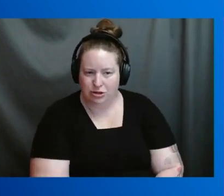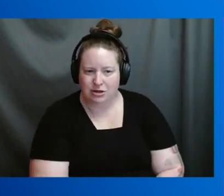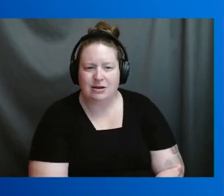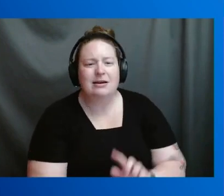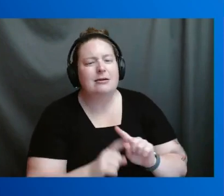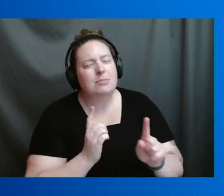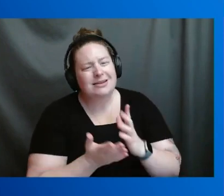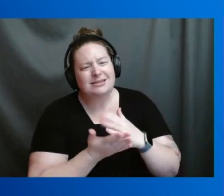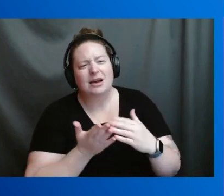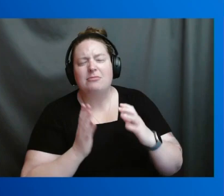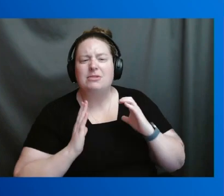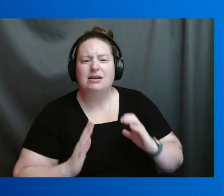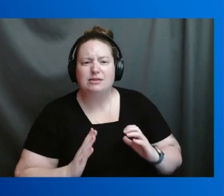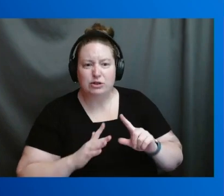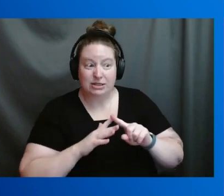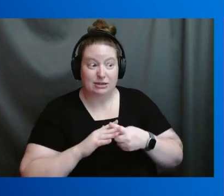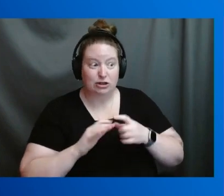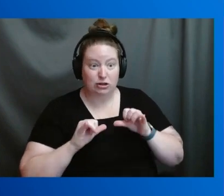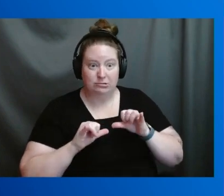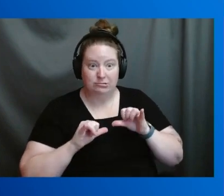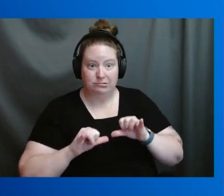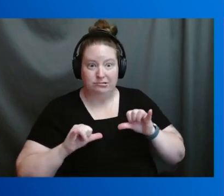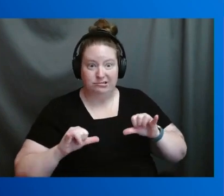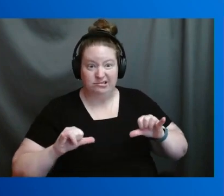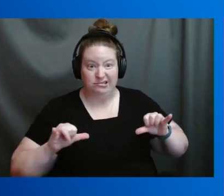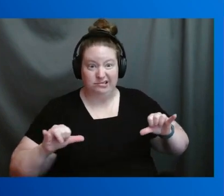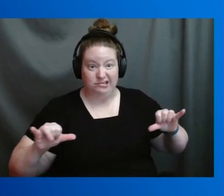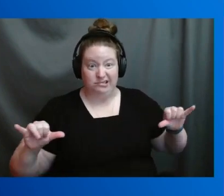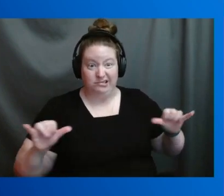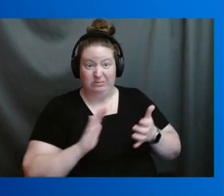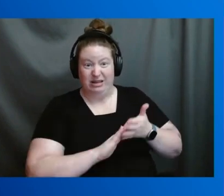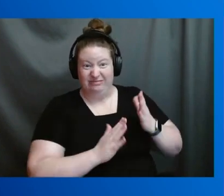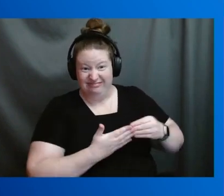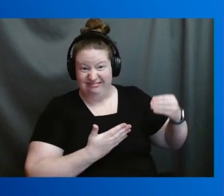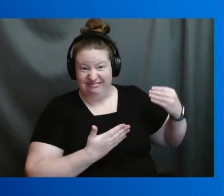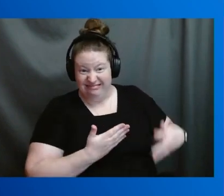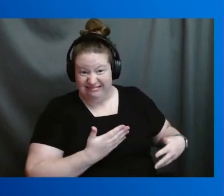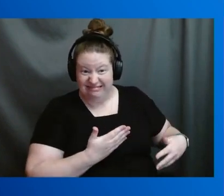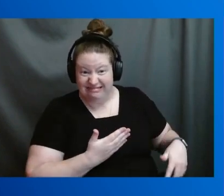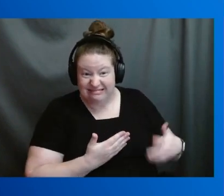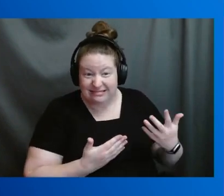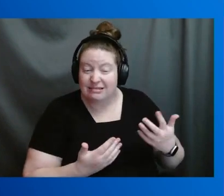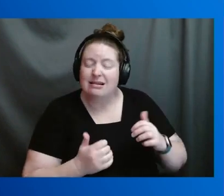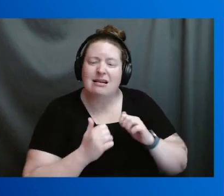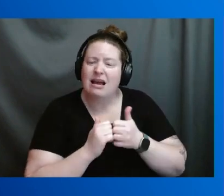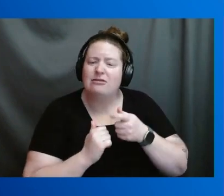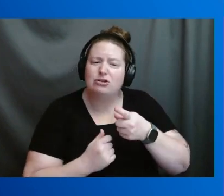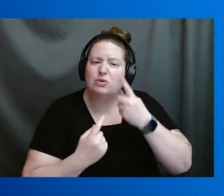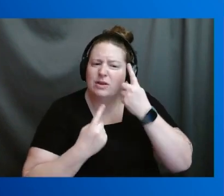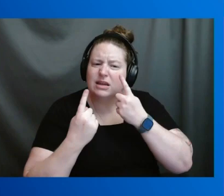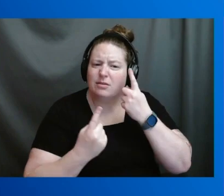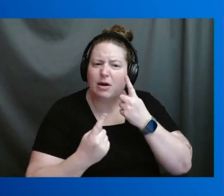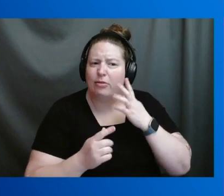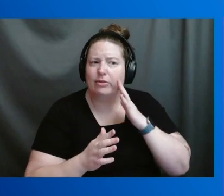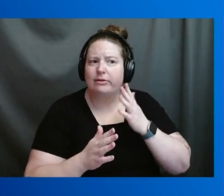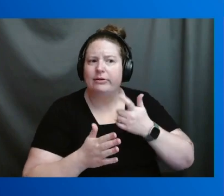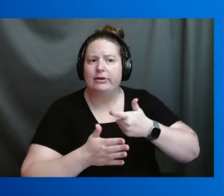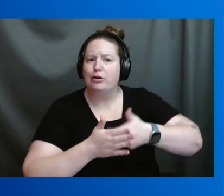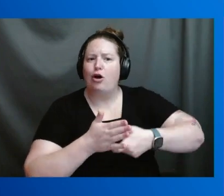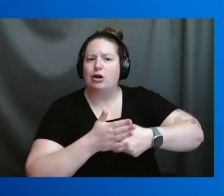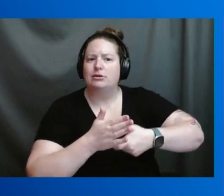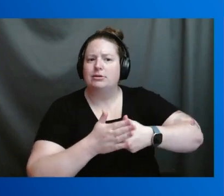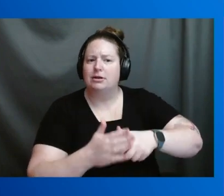get to larger scale that it starts to get expensive for them. So how do you think about the running cost of software?